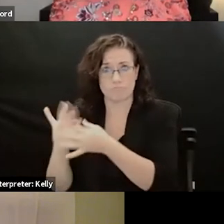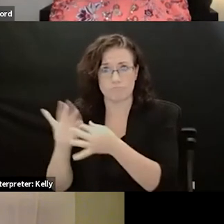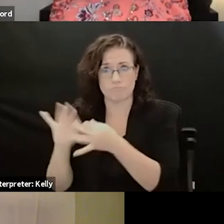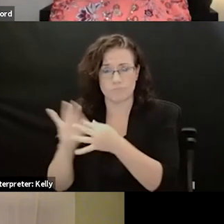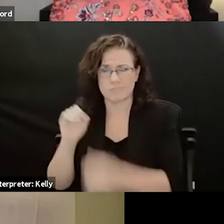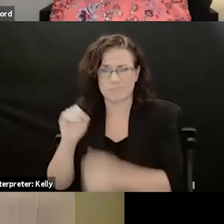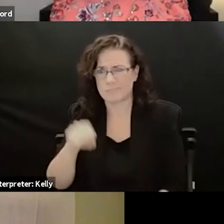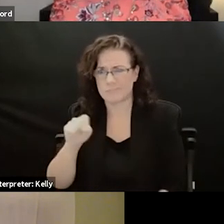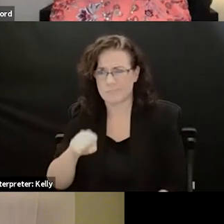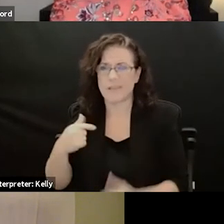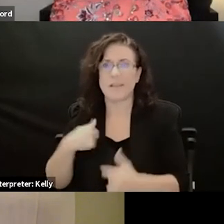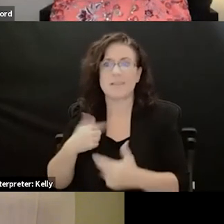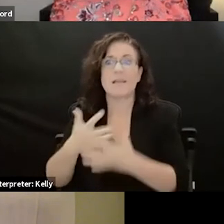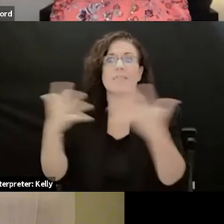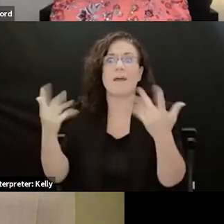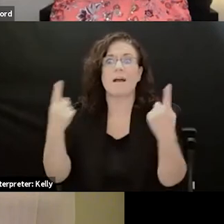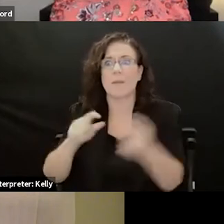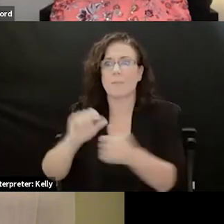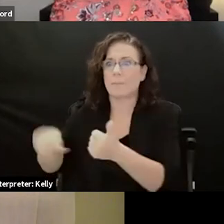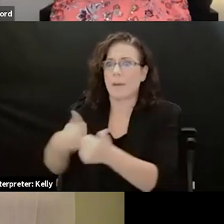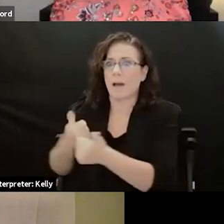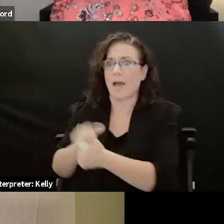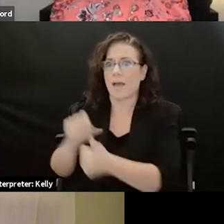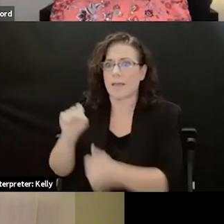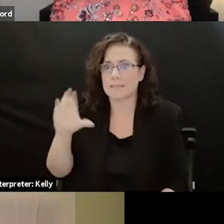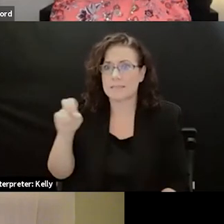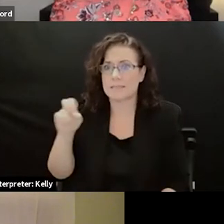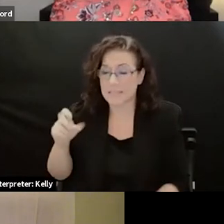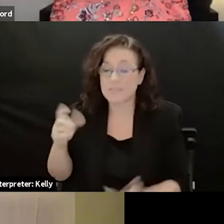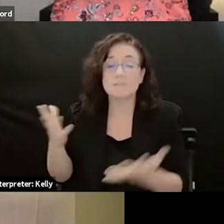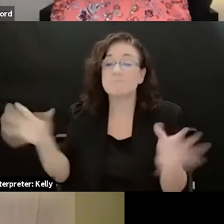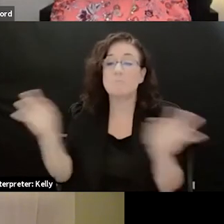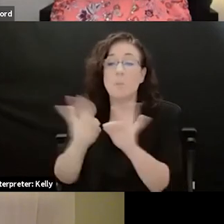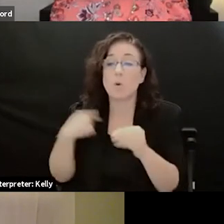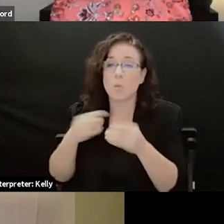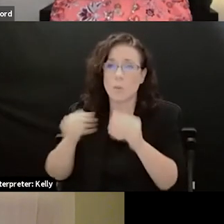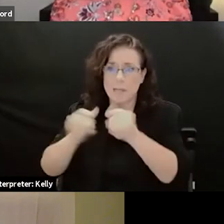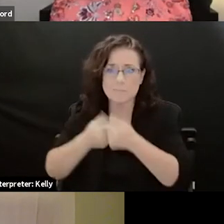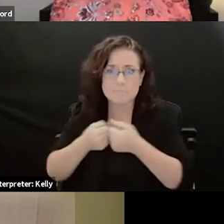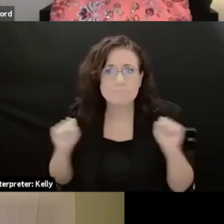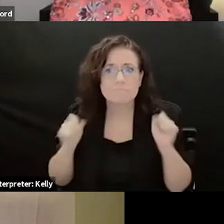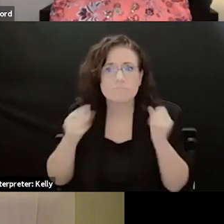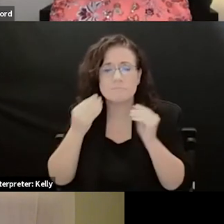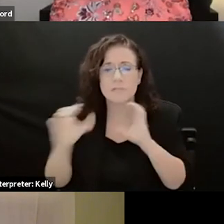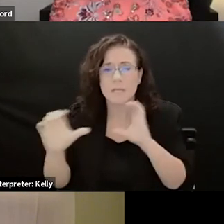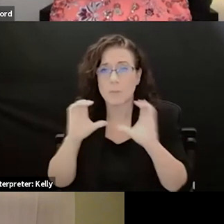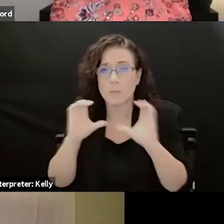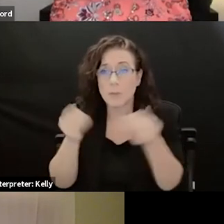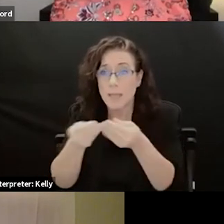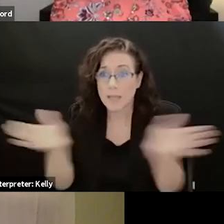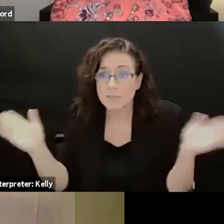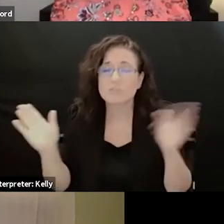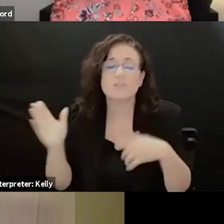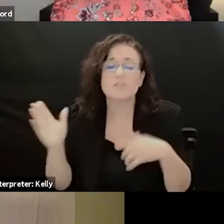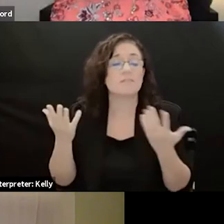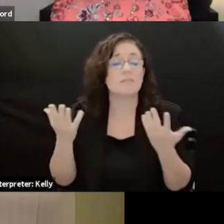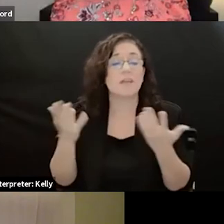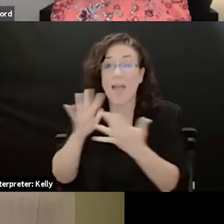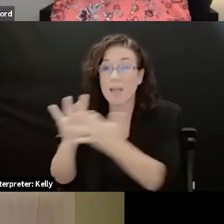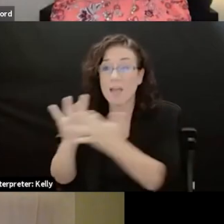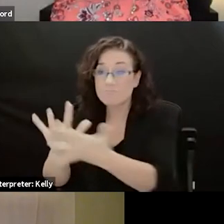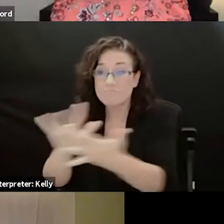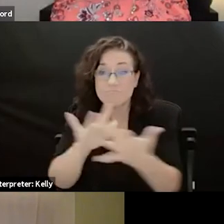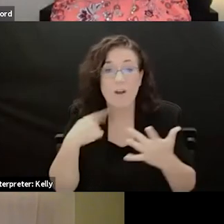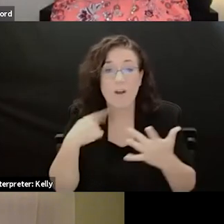on and communicating you know is so important outreach to all of our communities all the diversity um that